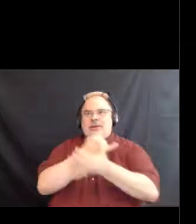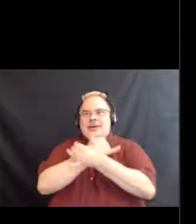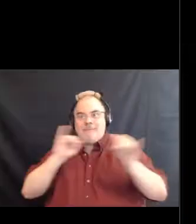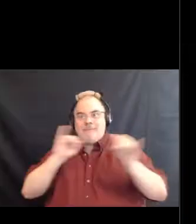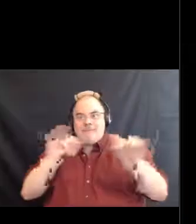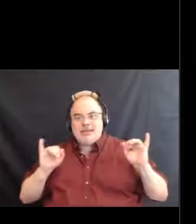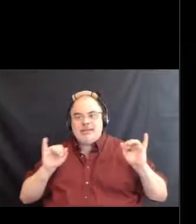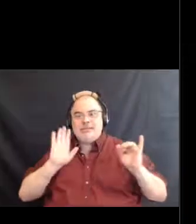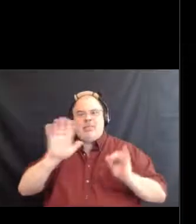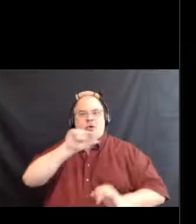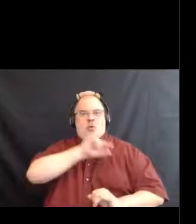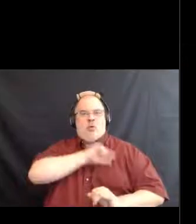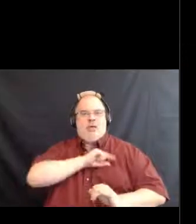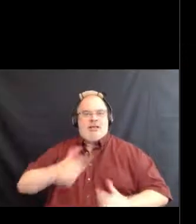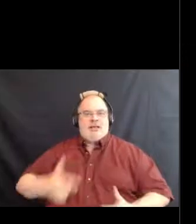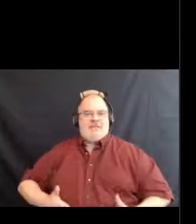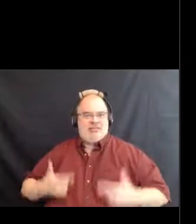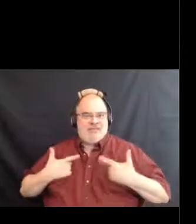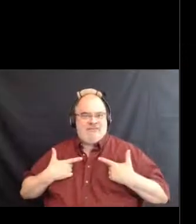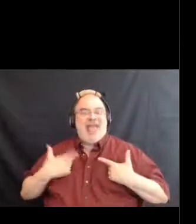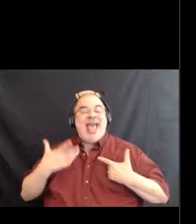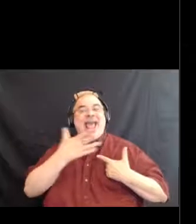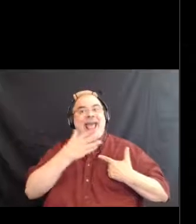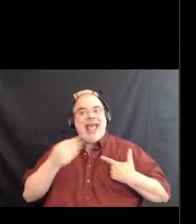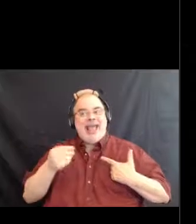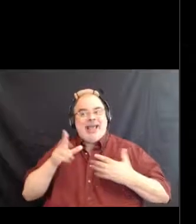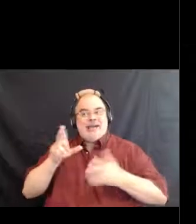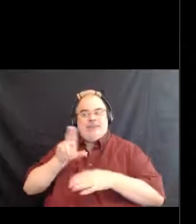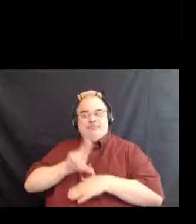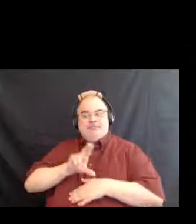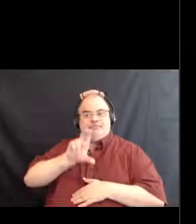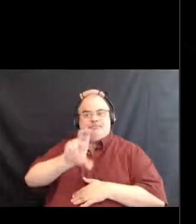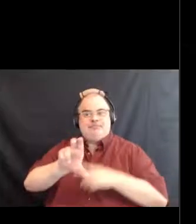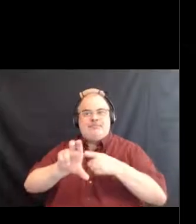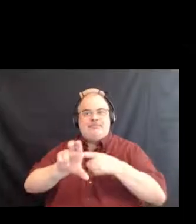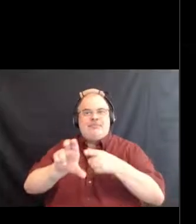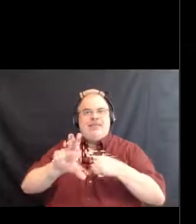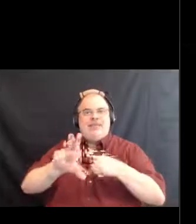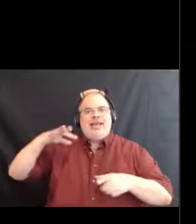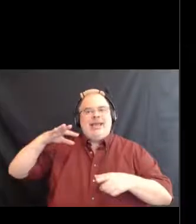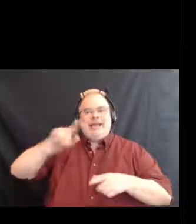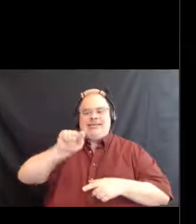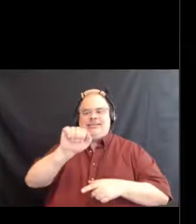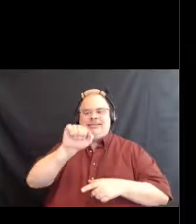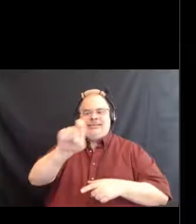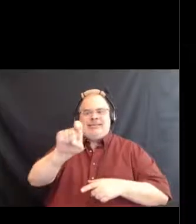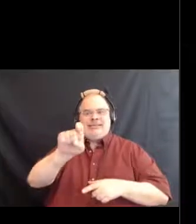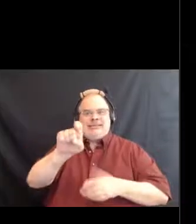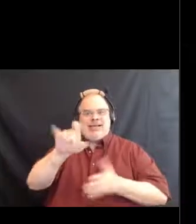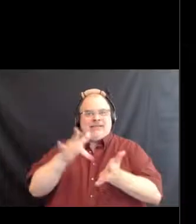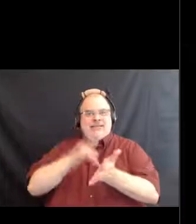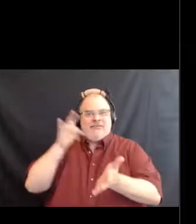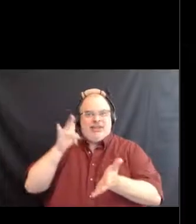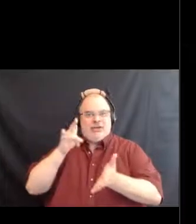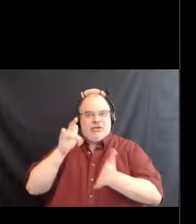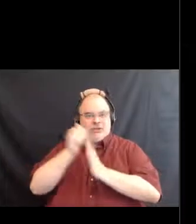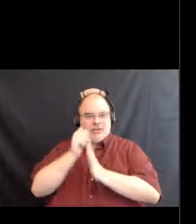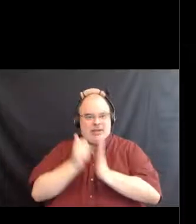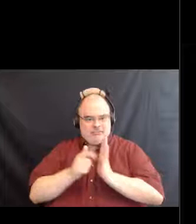to do so in a tax-advantage account. Here in the state of Florida, we're run by the Florida Prepaid College